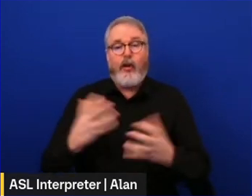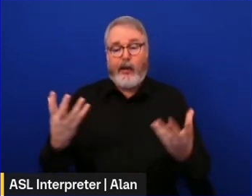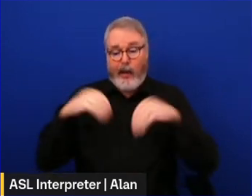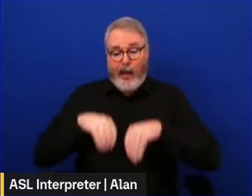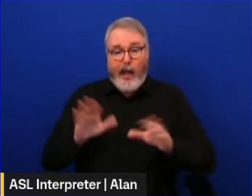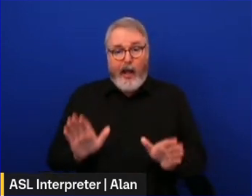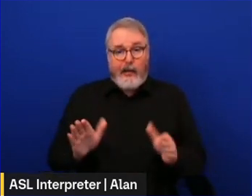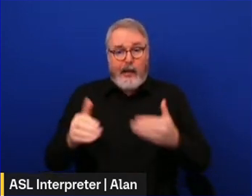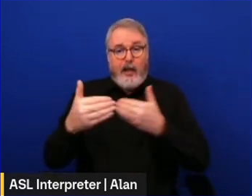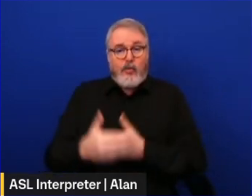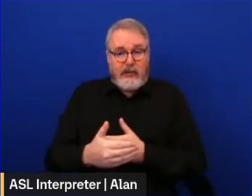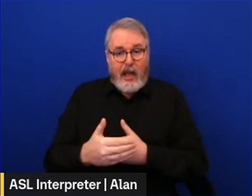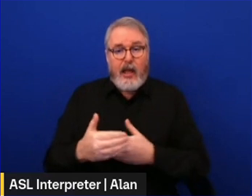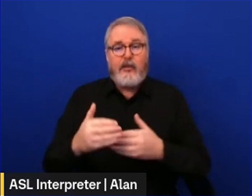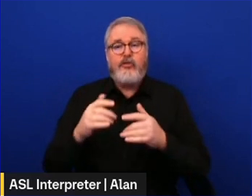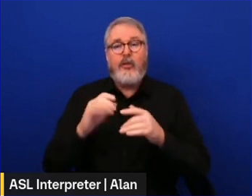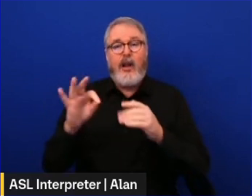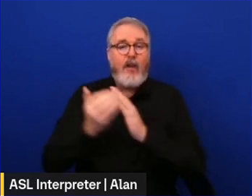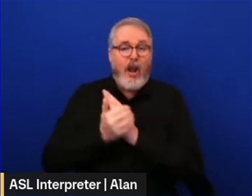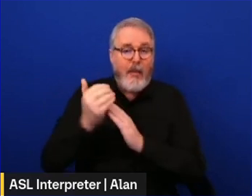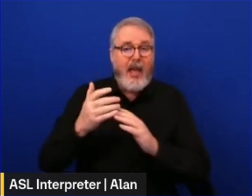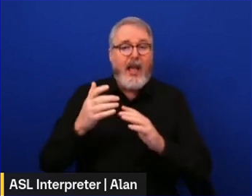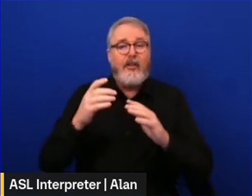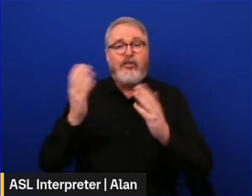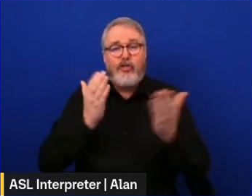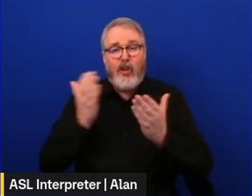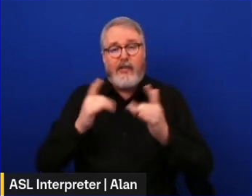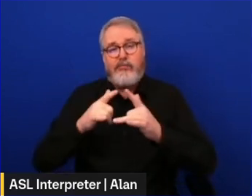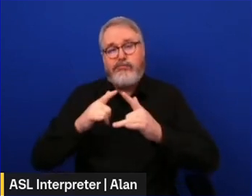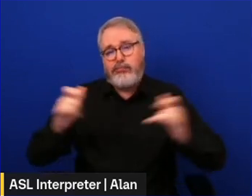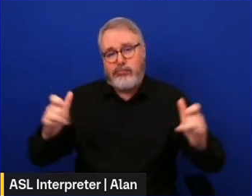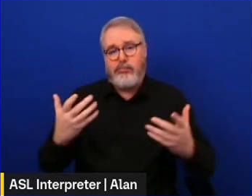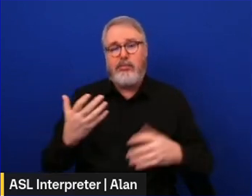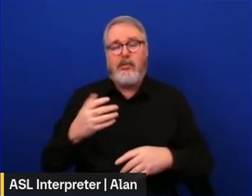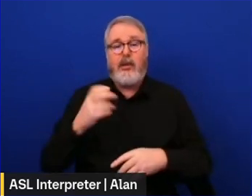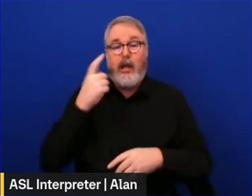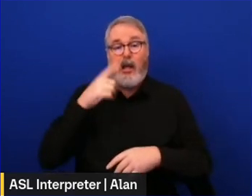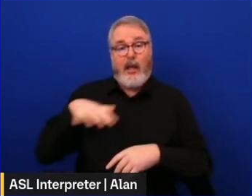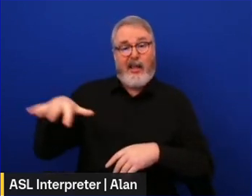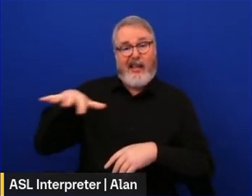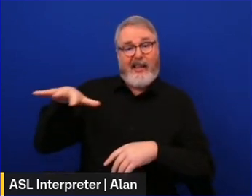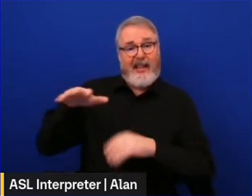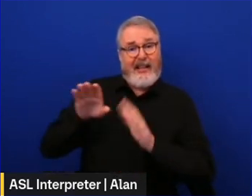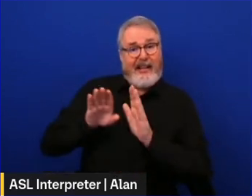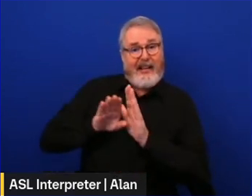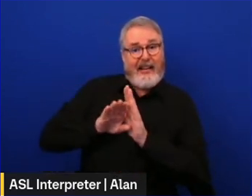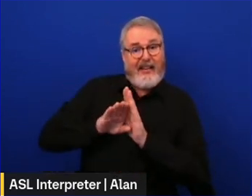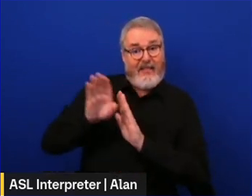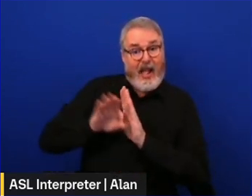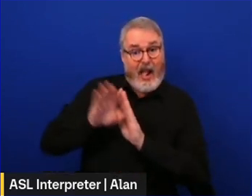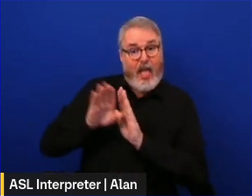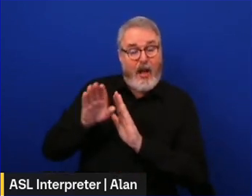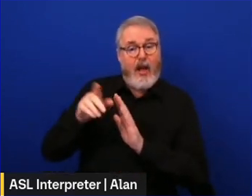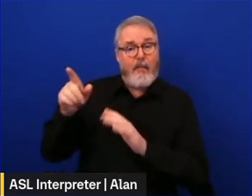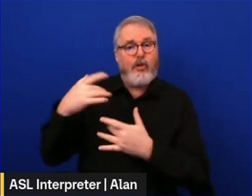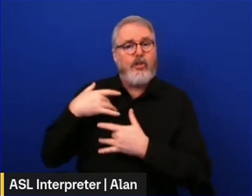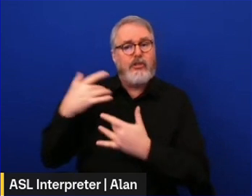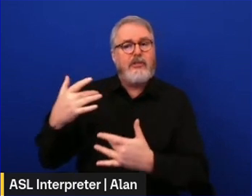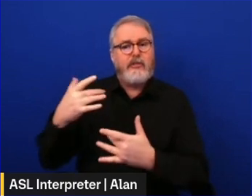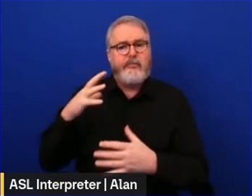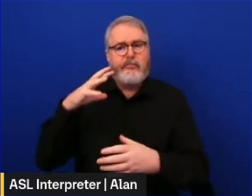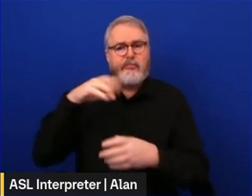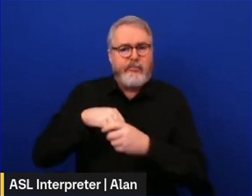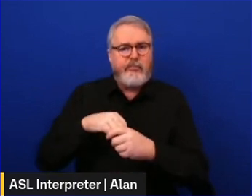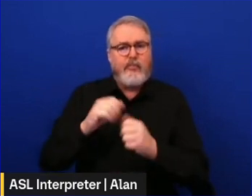cloud services, and so on. Developers often find themselves tangled in operational